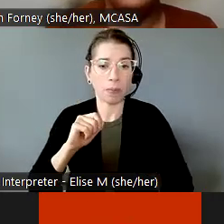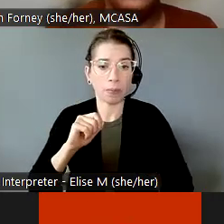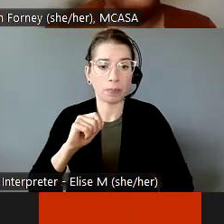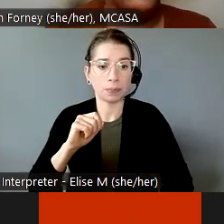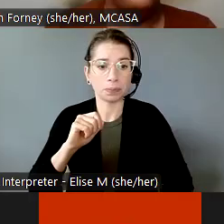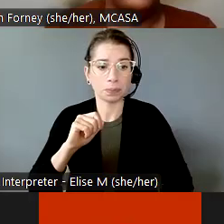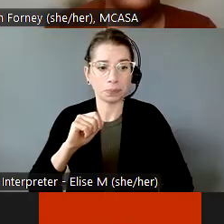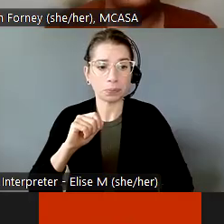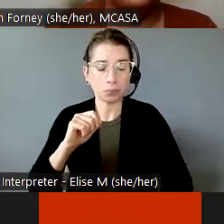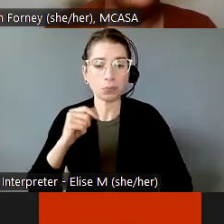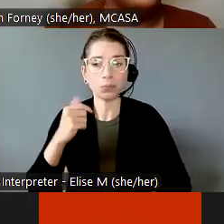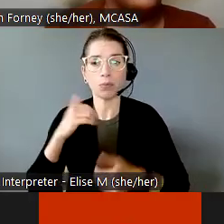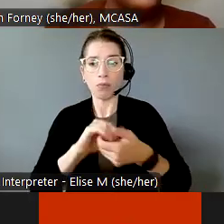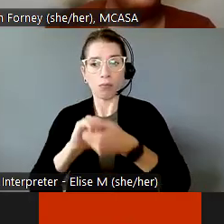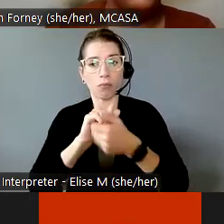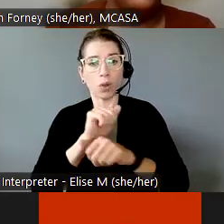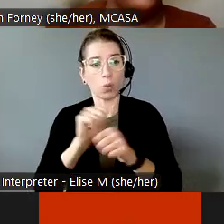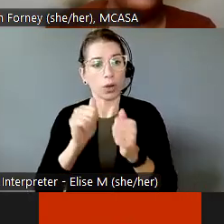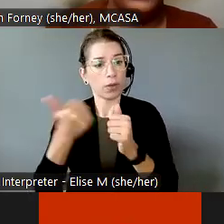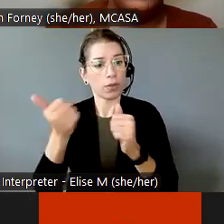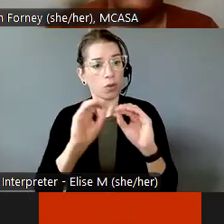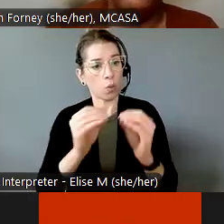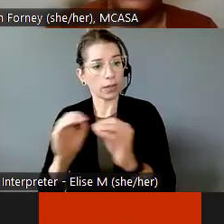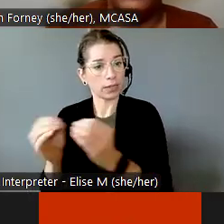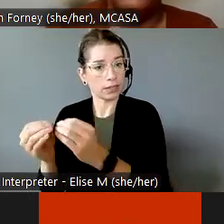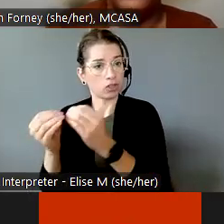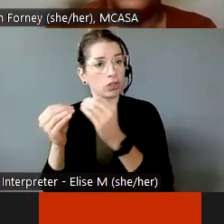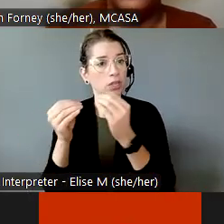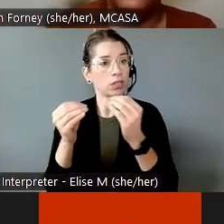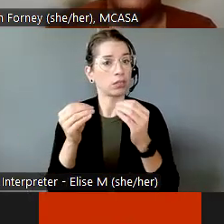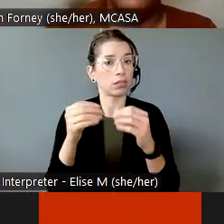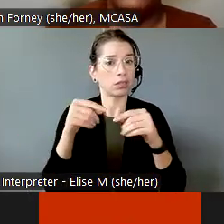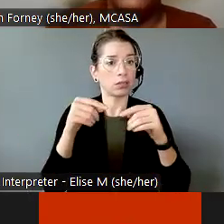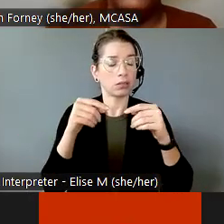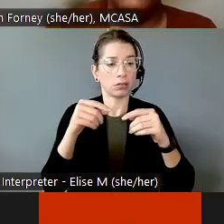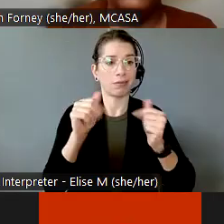Are we collaborating with other organizations both on and off our campuses?